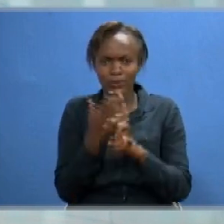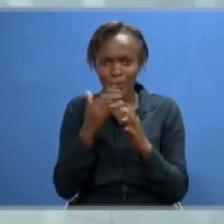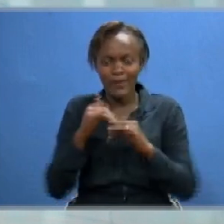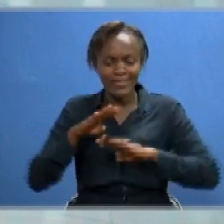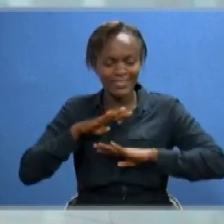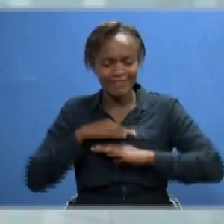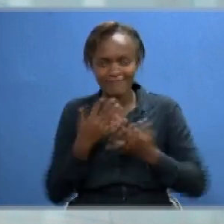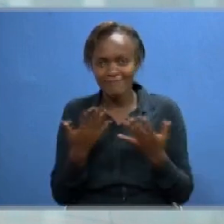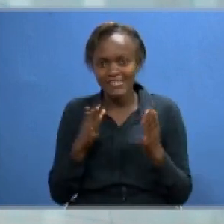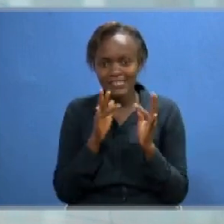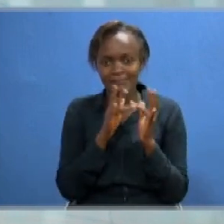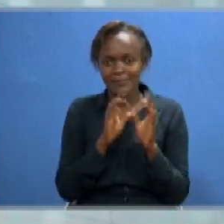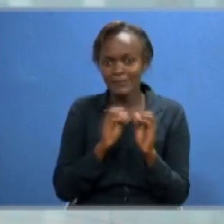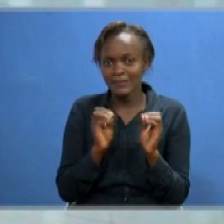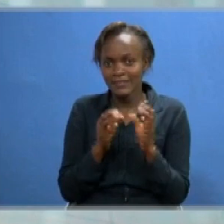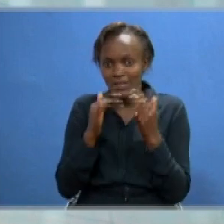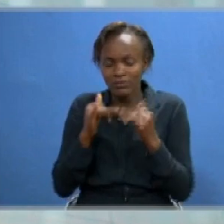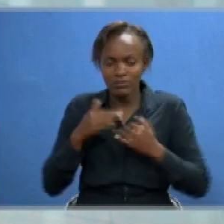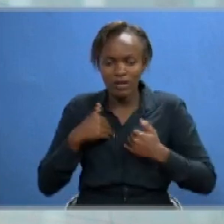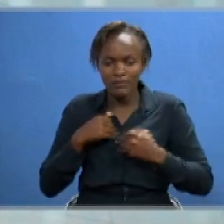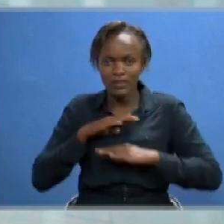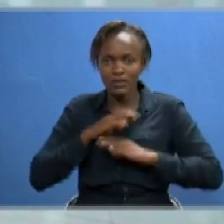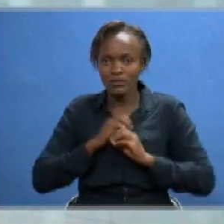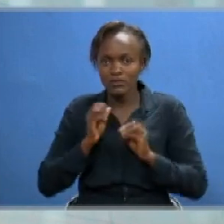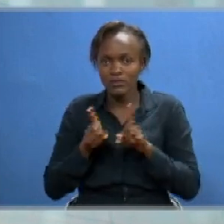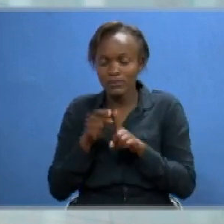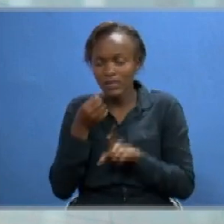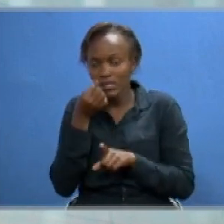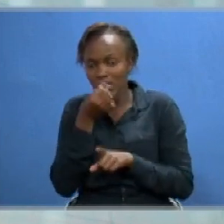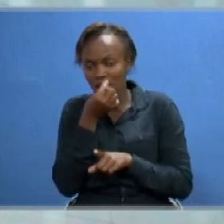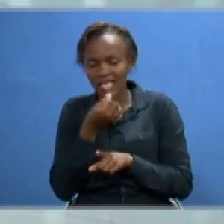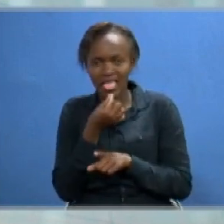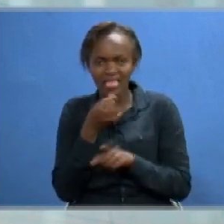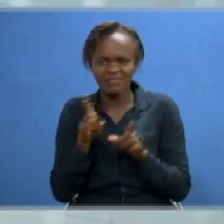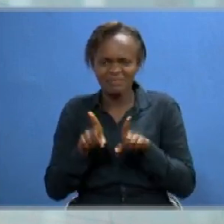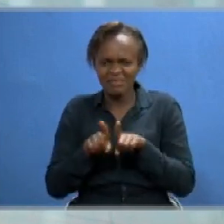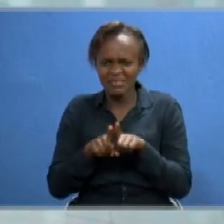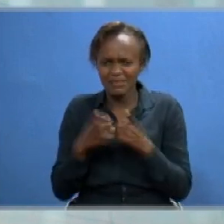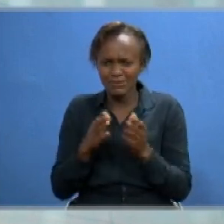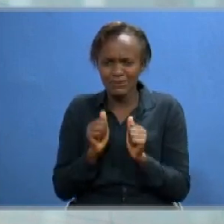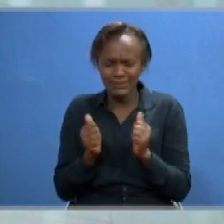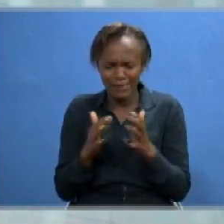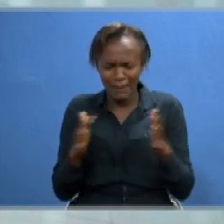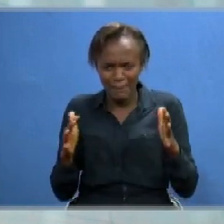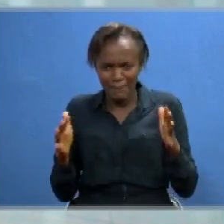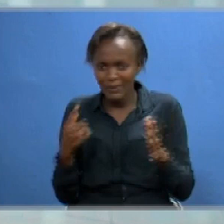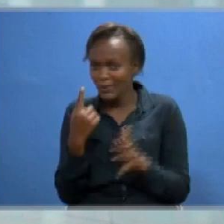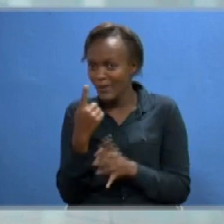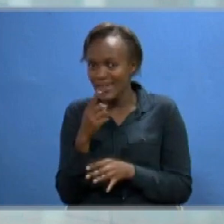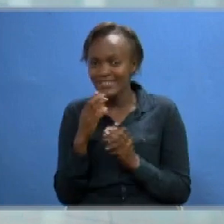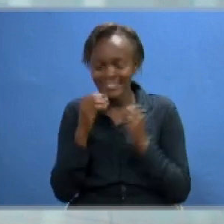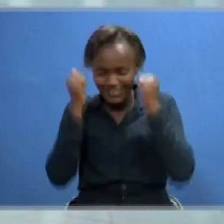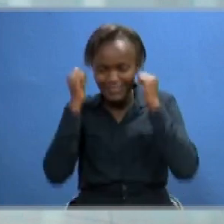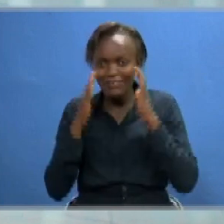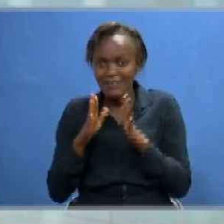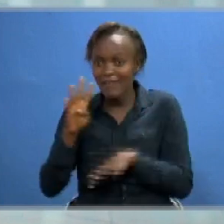inadequate testing kits. There is a shortage of nasal swabs used in sample collection, a gap that Simon Ndirangu, a Kenyatta